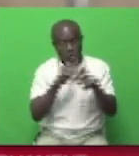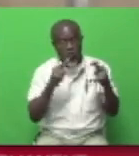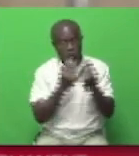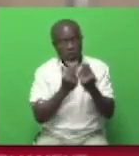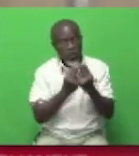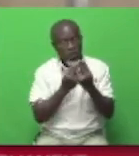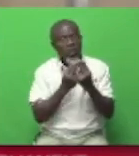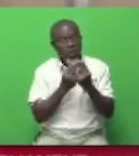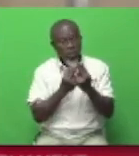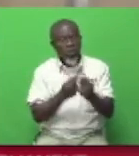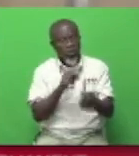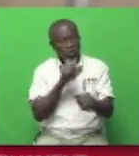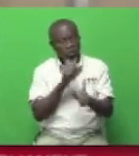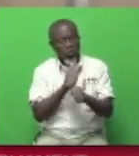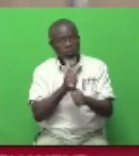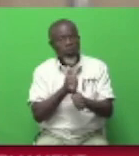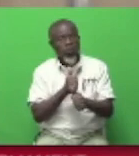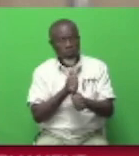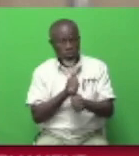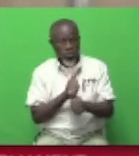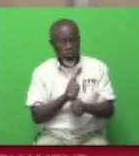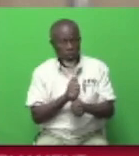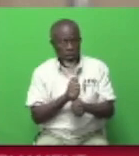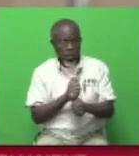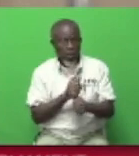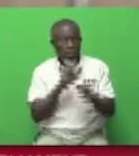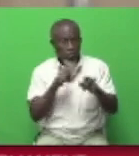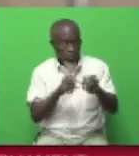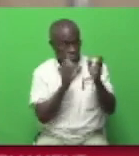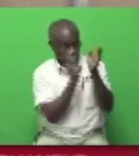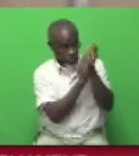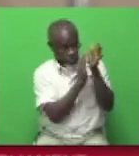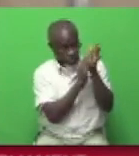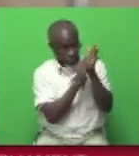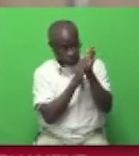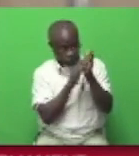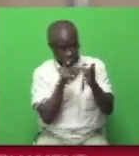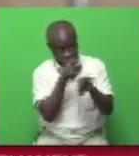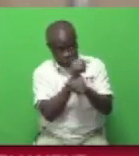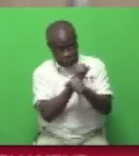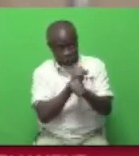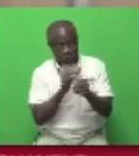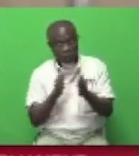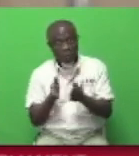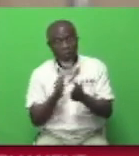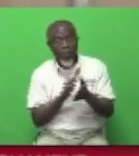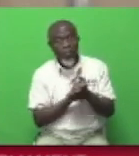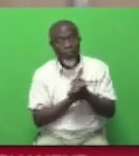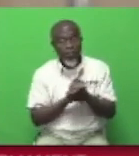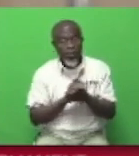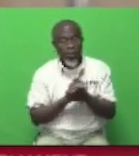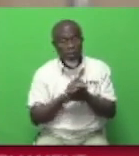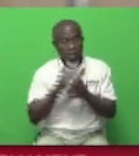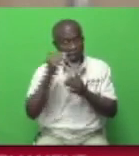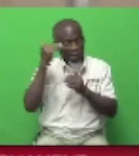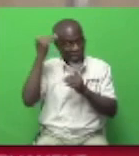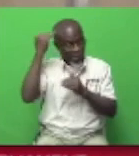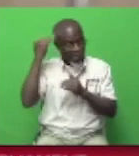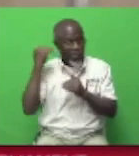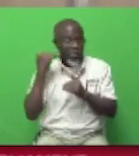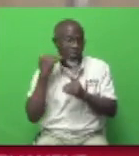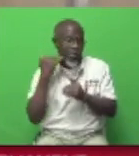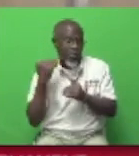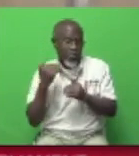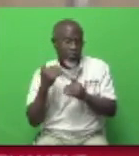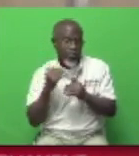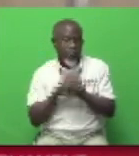recognize Ms. Viana Sharma, a young lady again, who is spearheading that anti-terrorism unit and is doing a remarkable